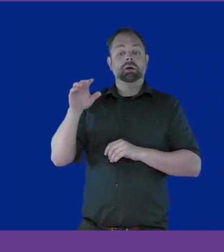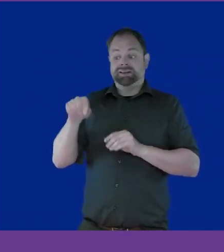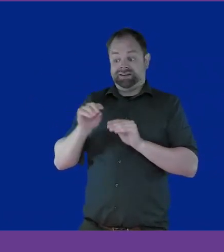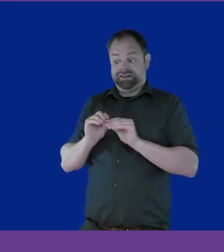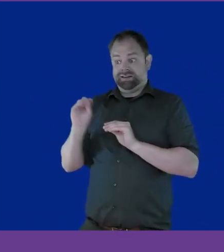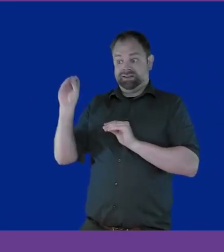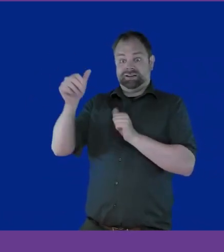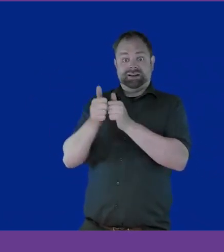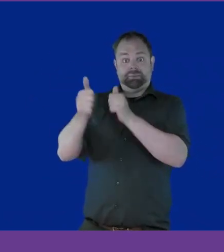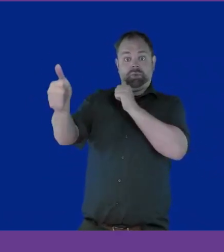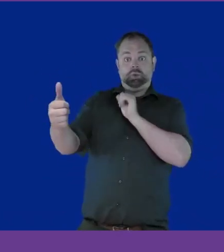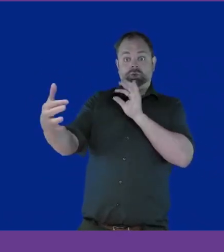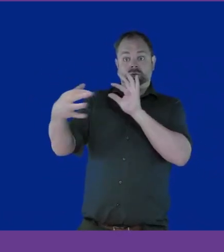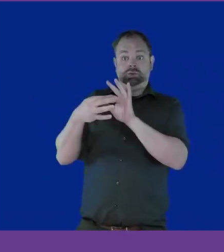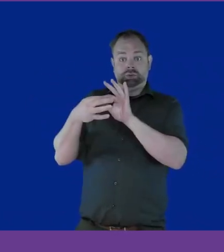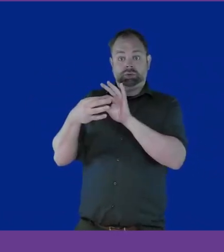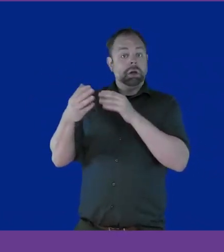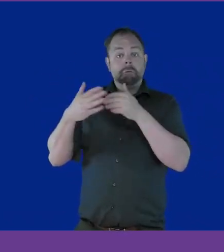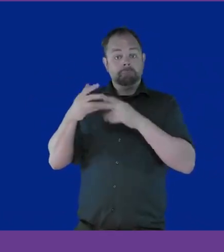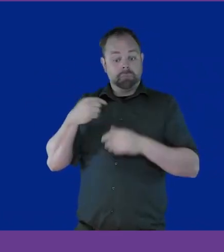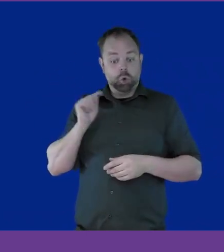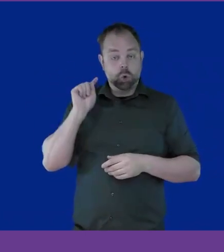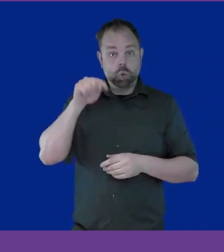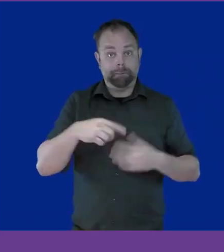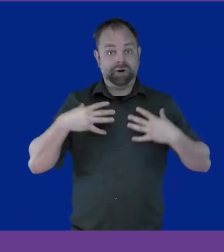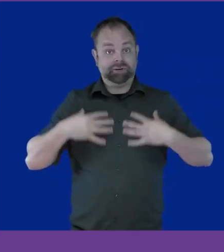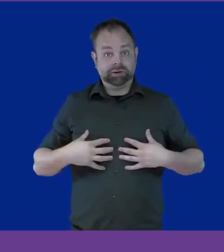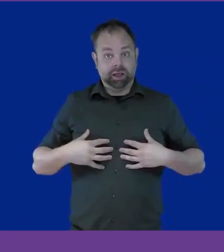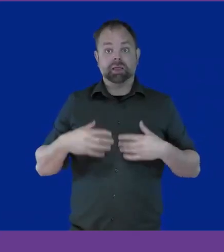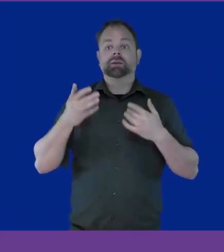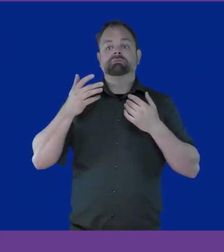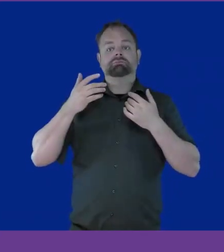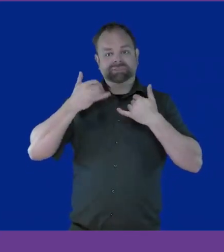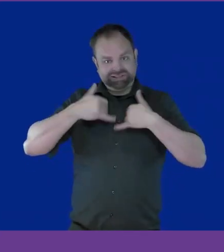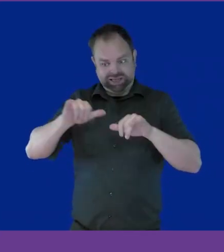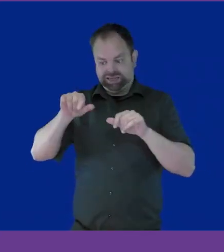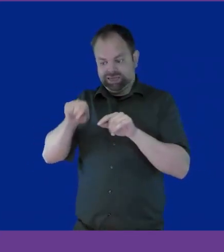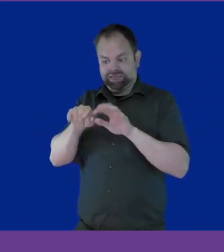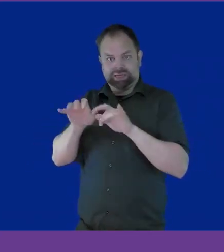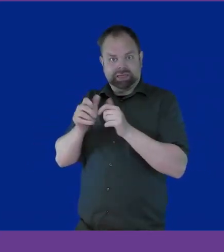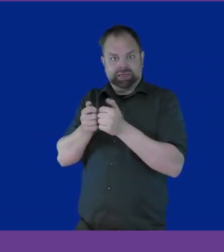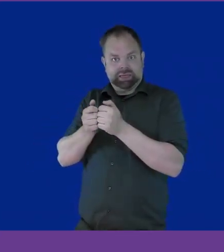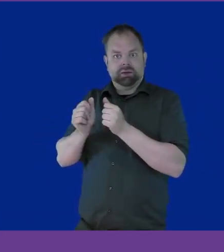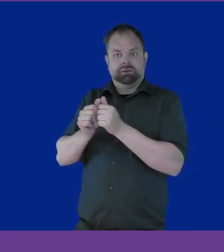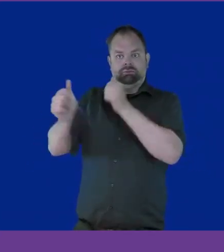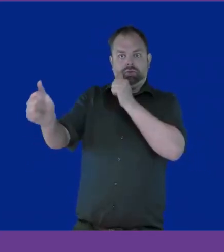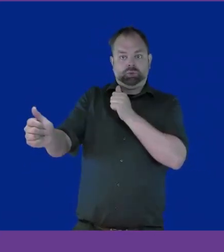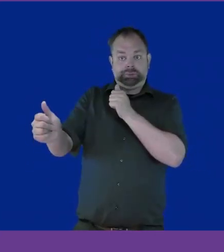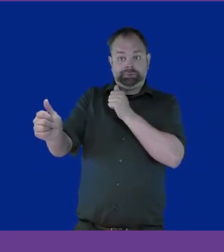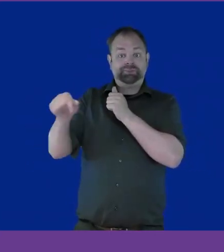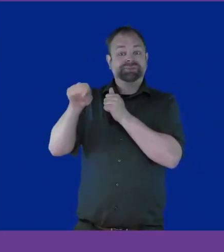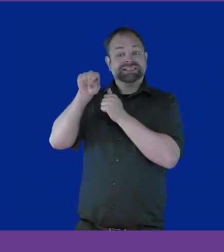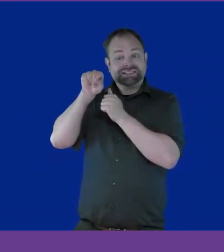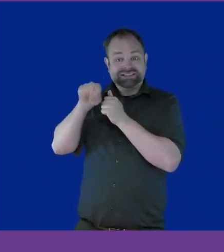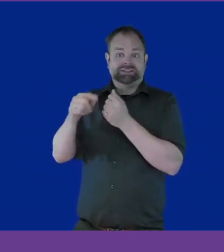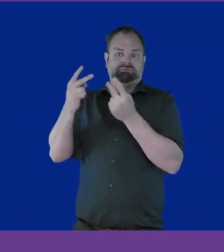of applying requirements such as dynamic linking, which is the information that is provided to the user, linking precisely